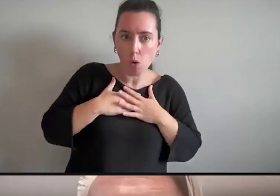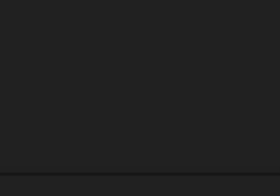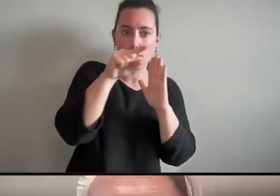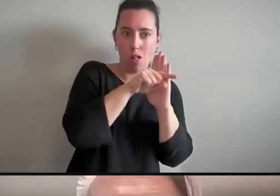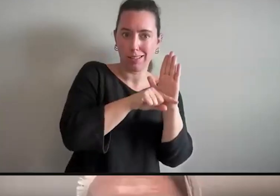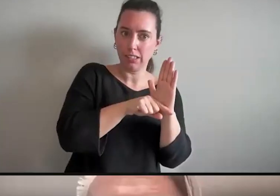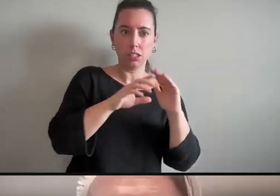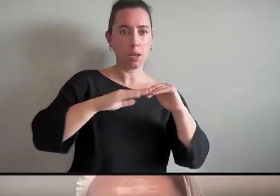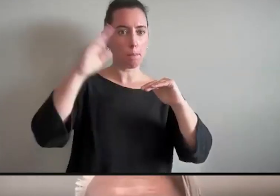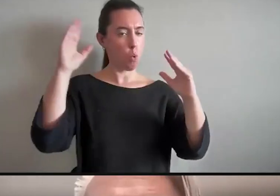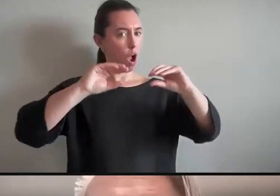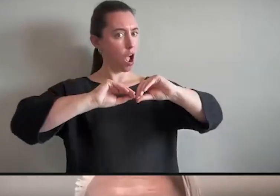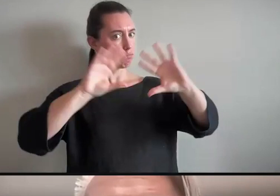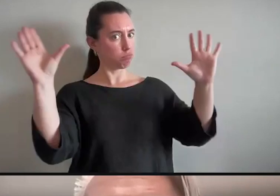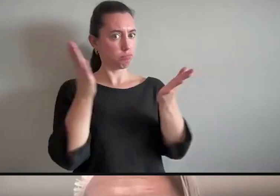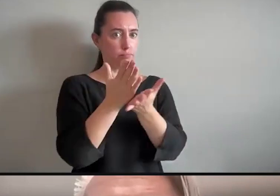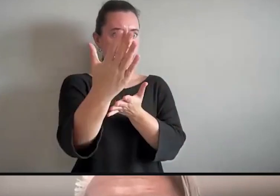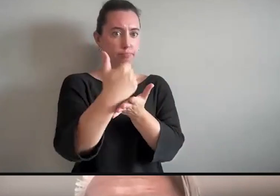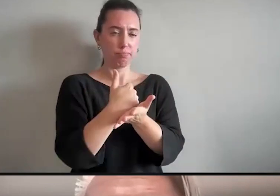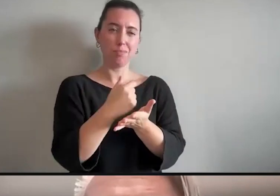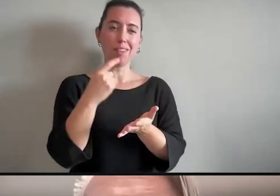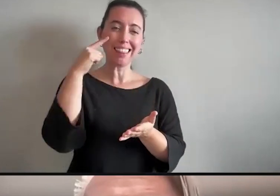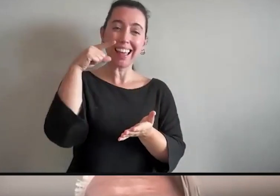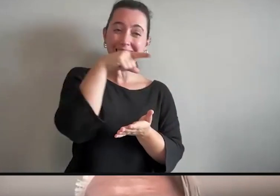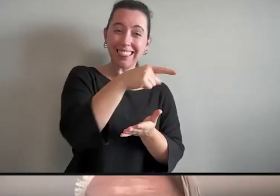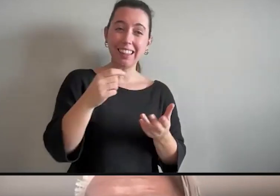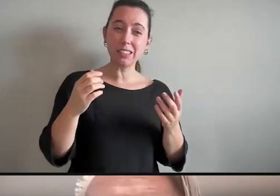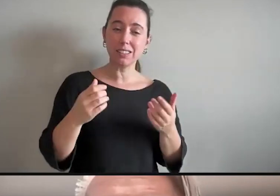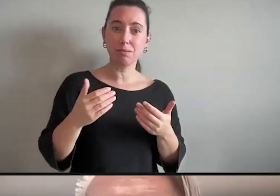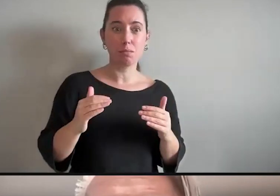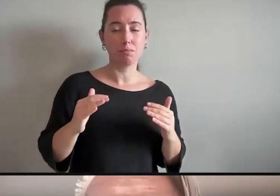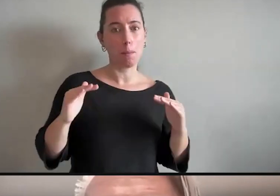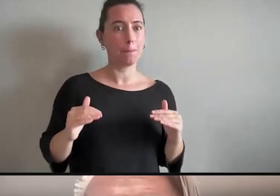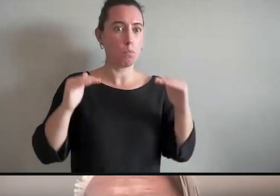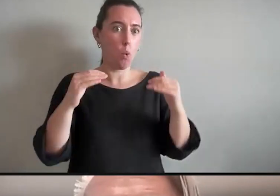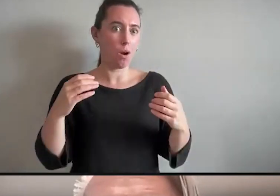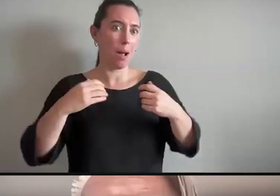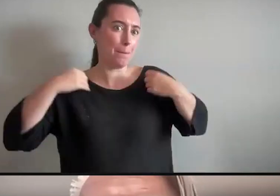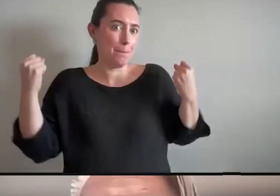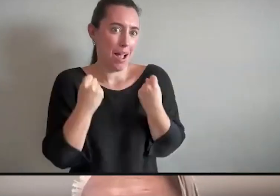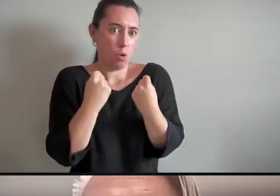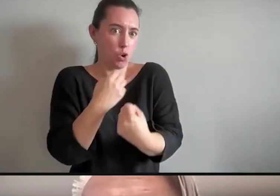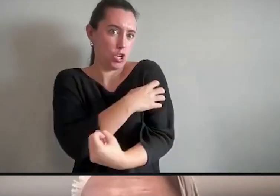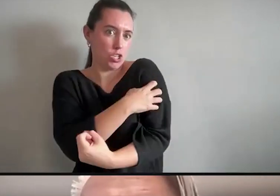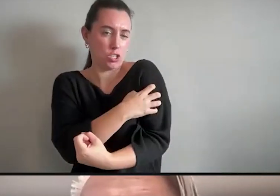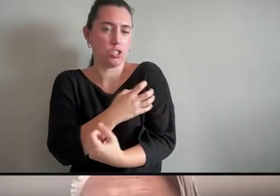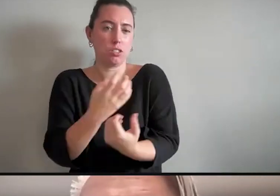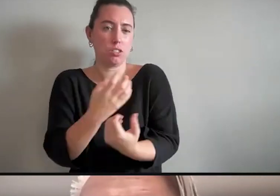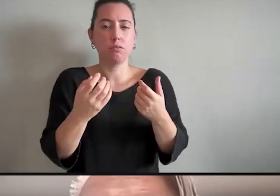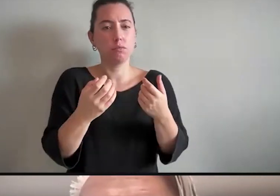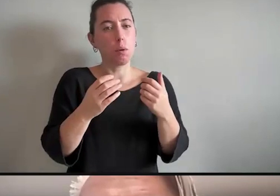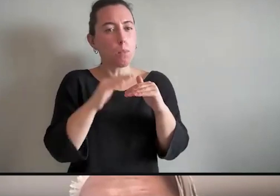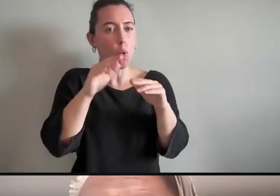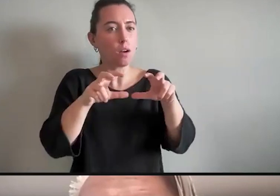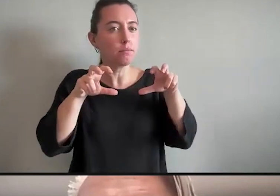openly, then I think that's when we can start getting more buy-in for it. It needs to be, if you look at us as an